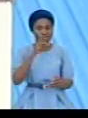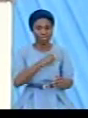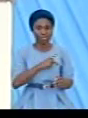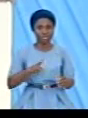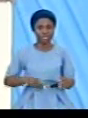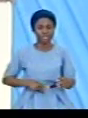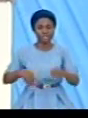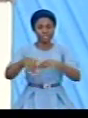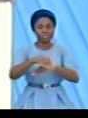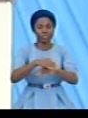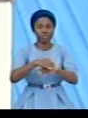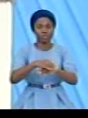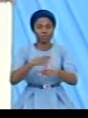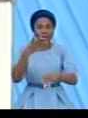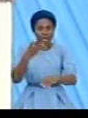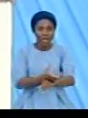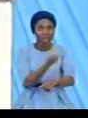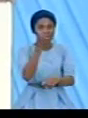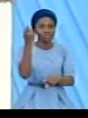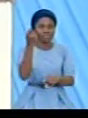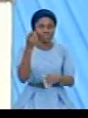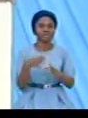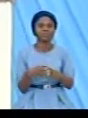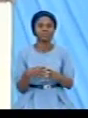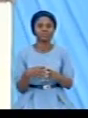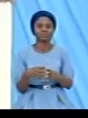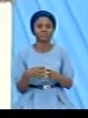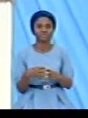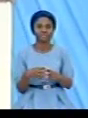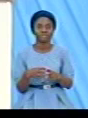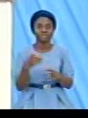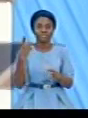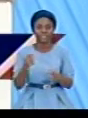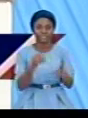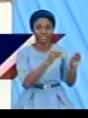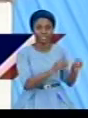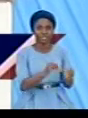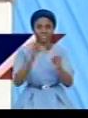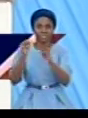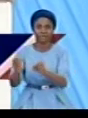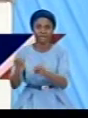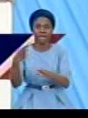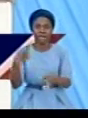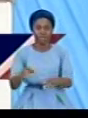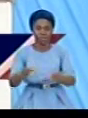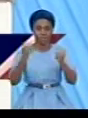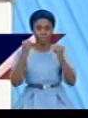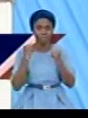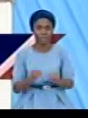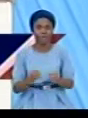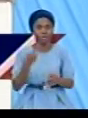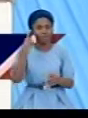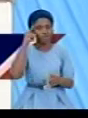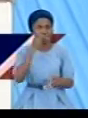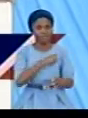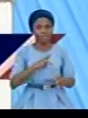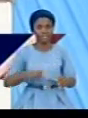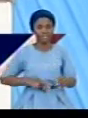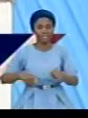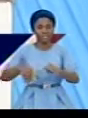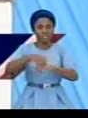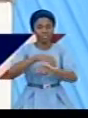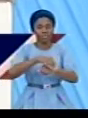triumph. Is transfer of power for kingdom triumph. Has somebody